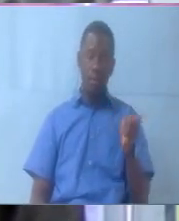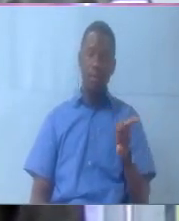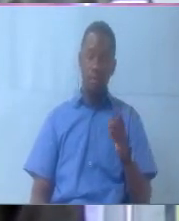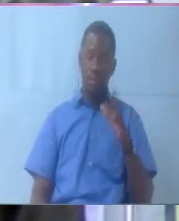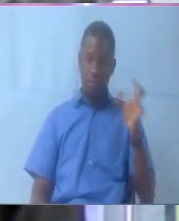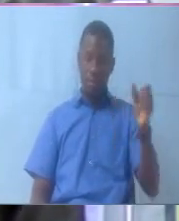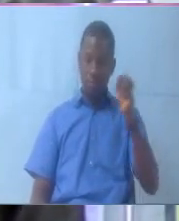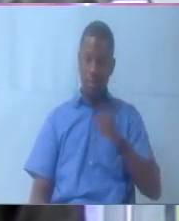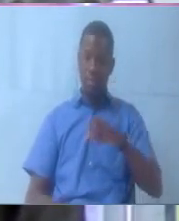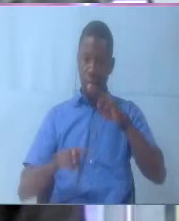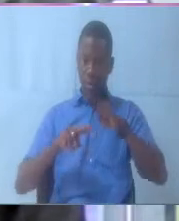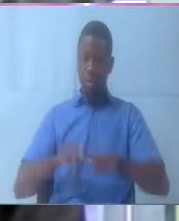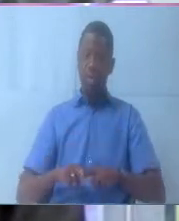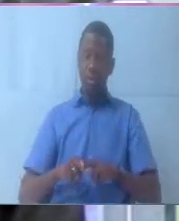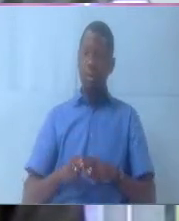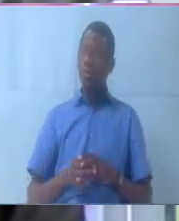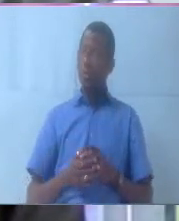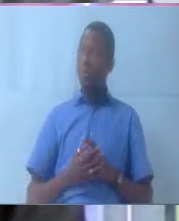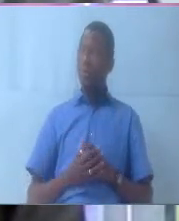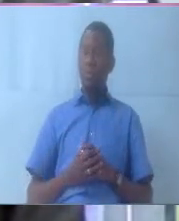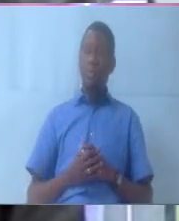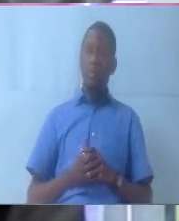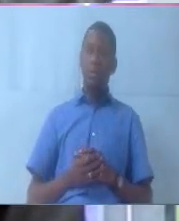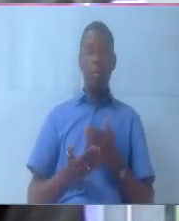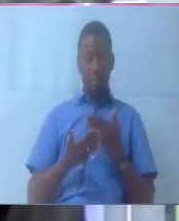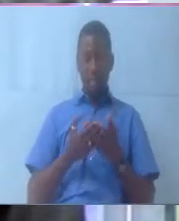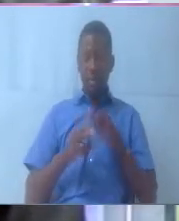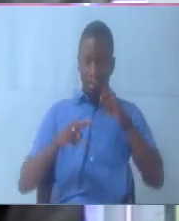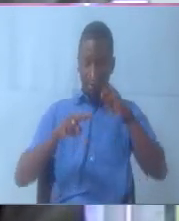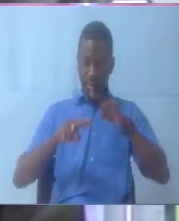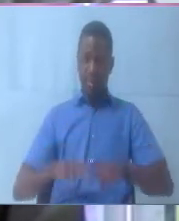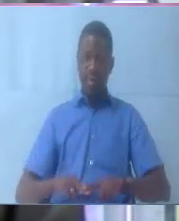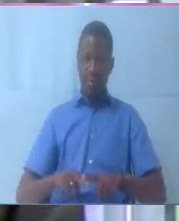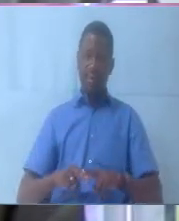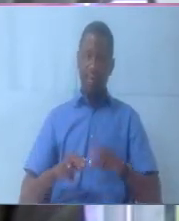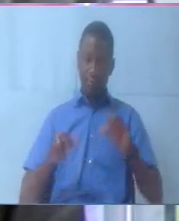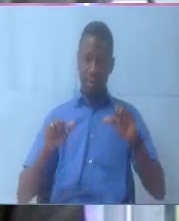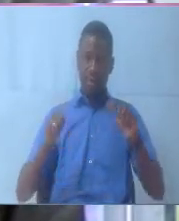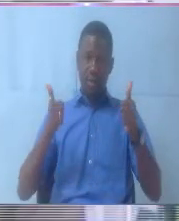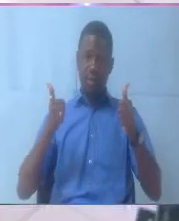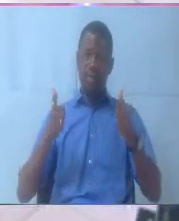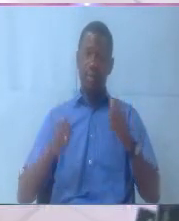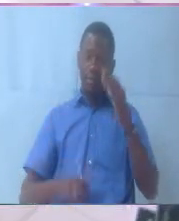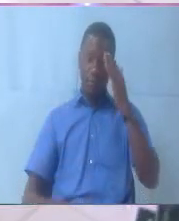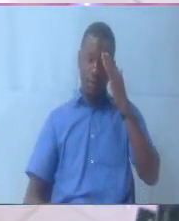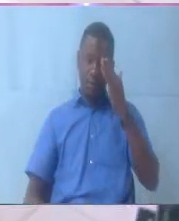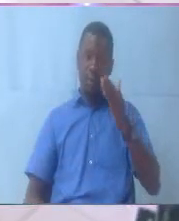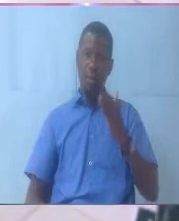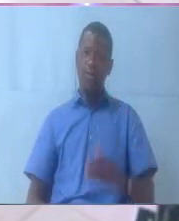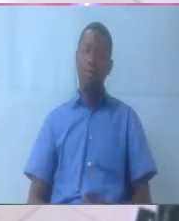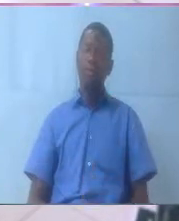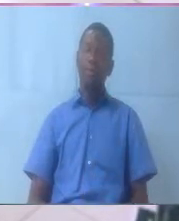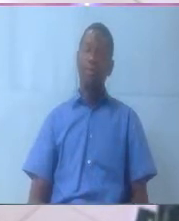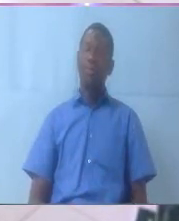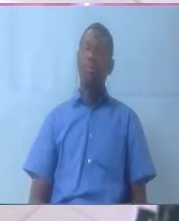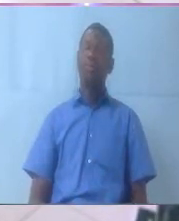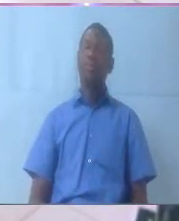Jaita has just entered the room. Please take your seats. Thank you.